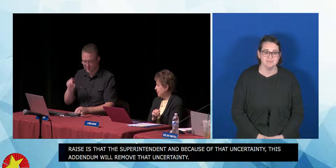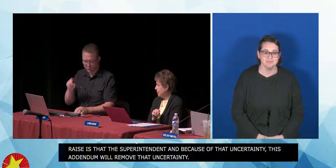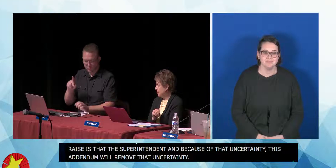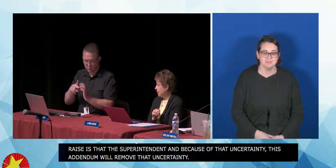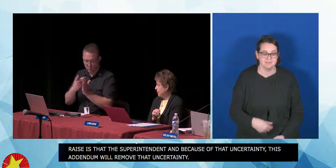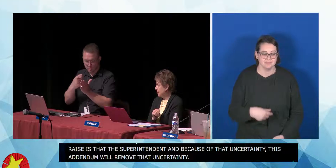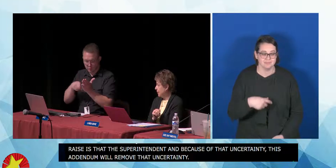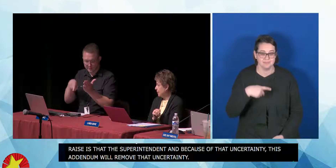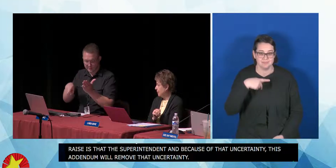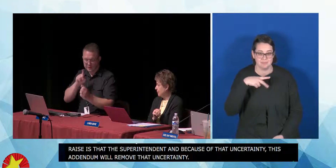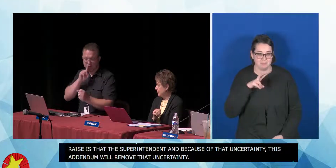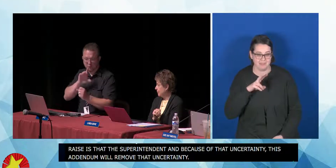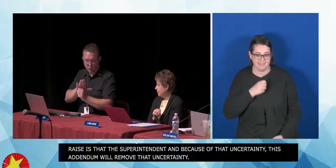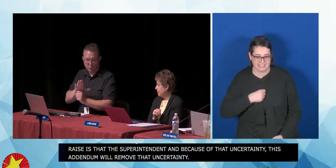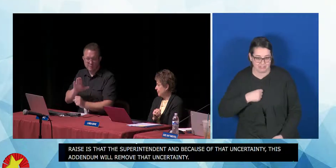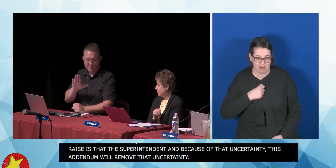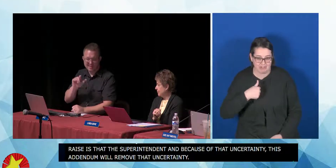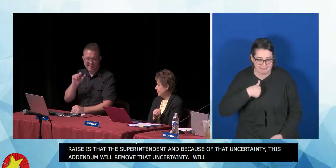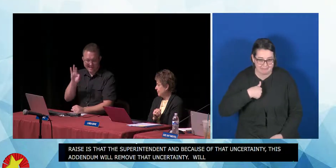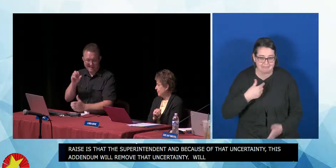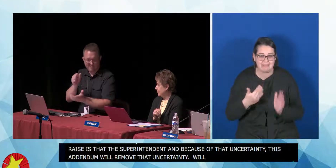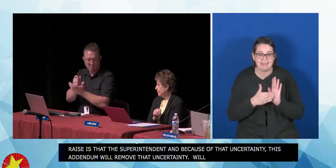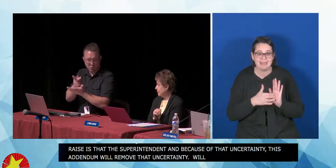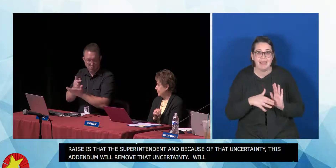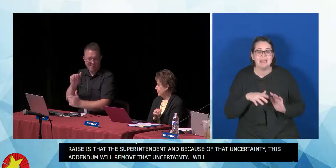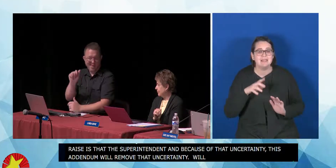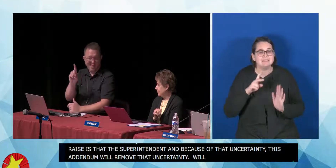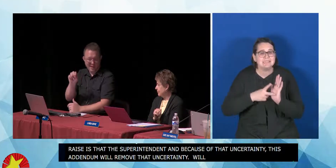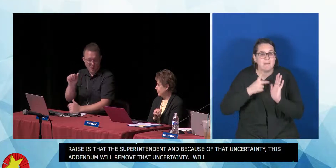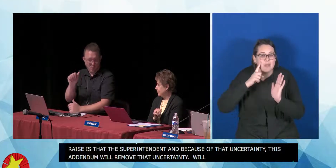Sorry, this is Board Member Jantz again. Just to double check,